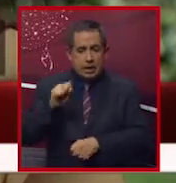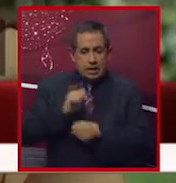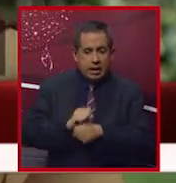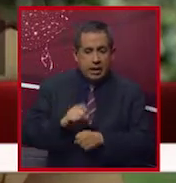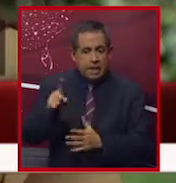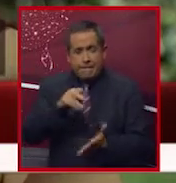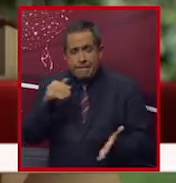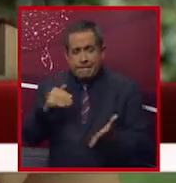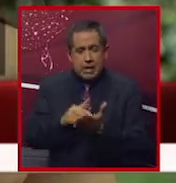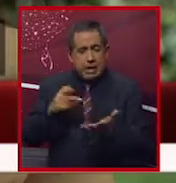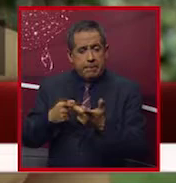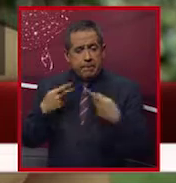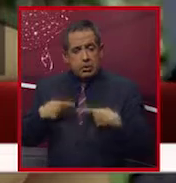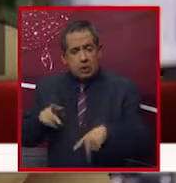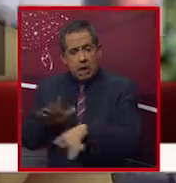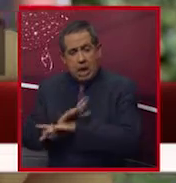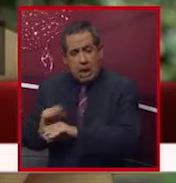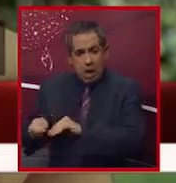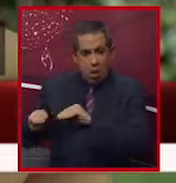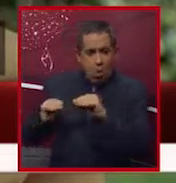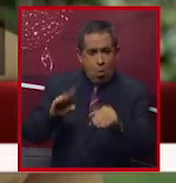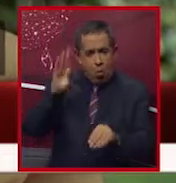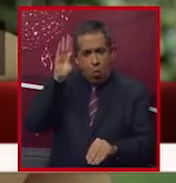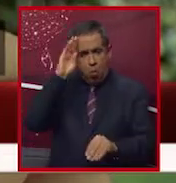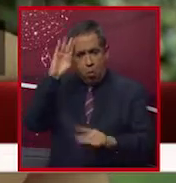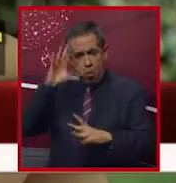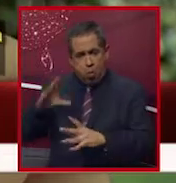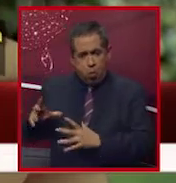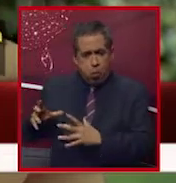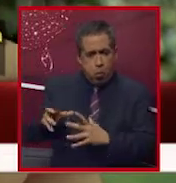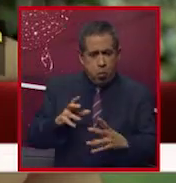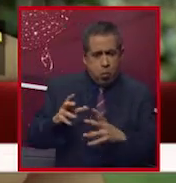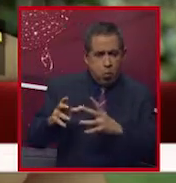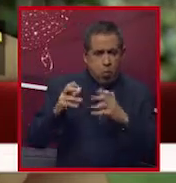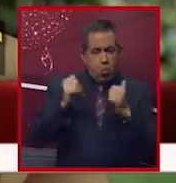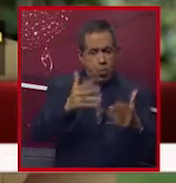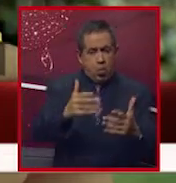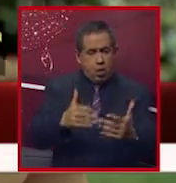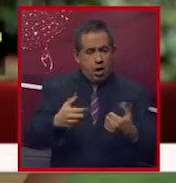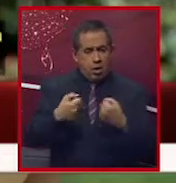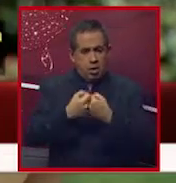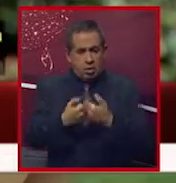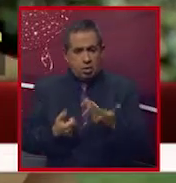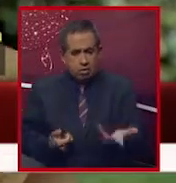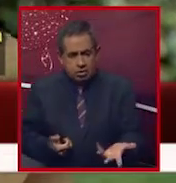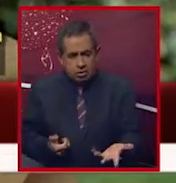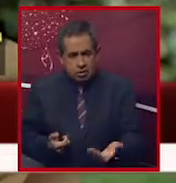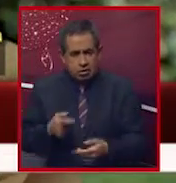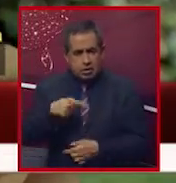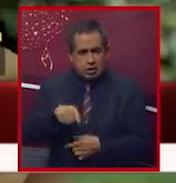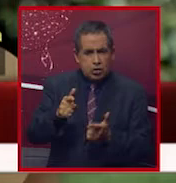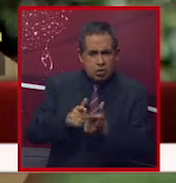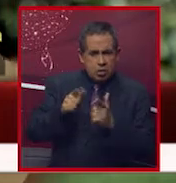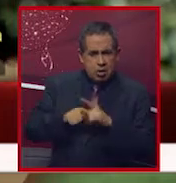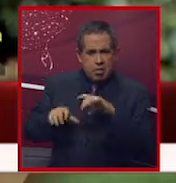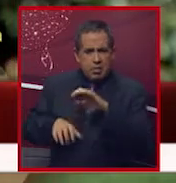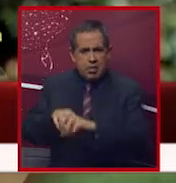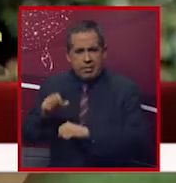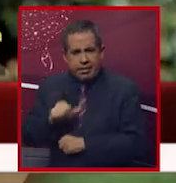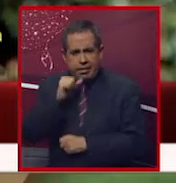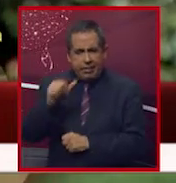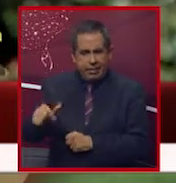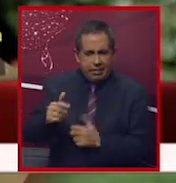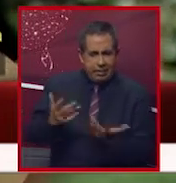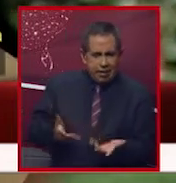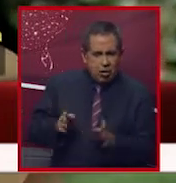that moved as a massive group through Mexico and came to our border untouched. They could have easily broken up